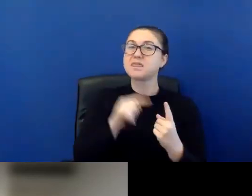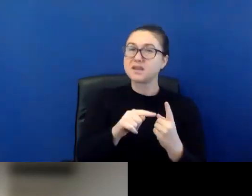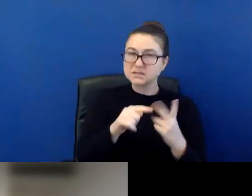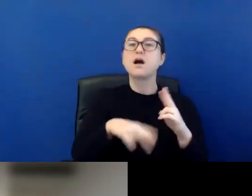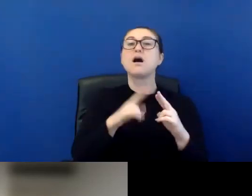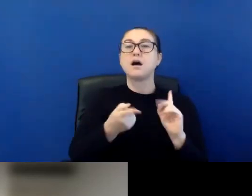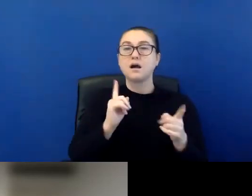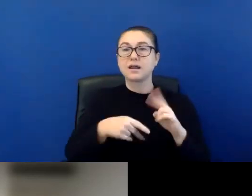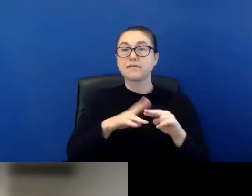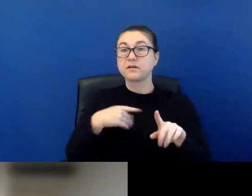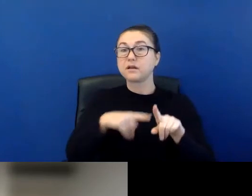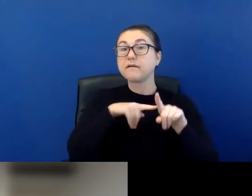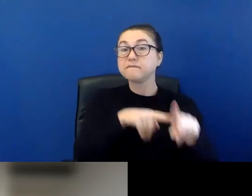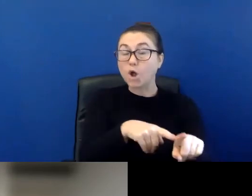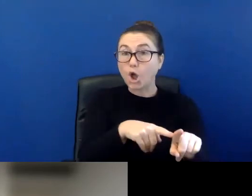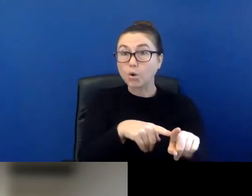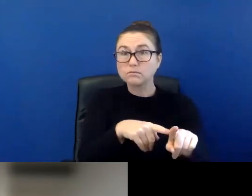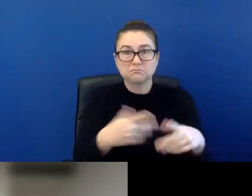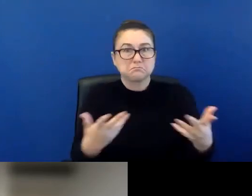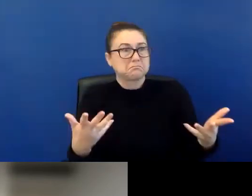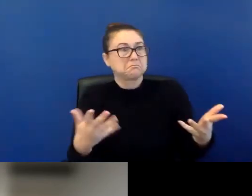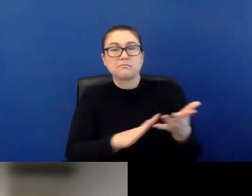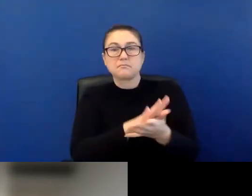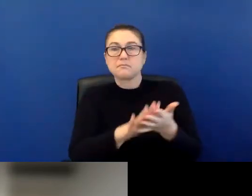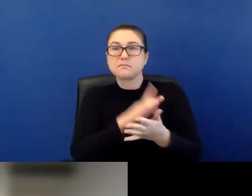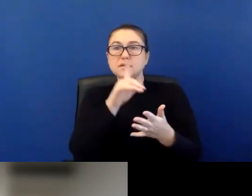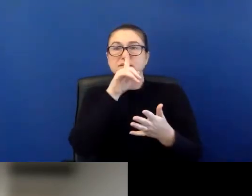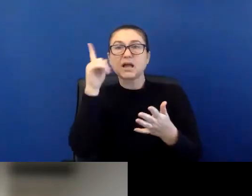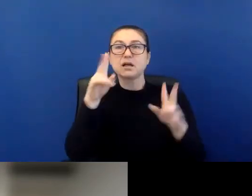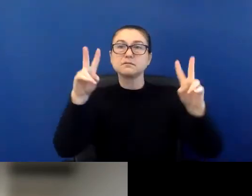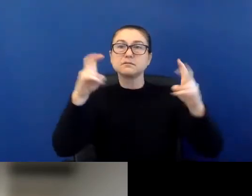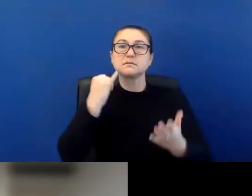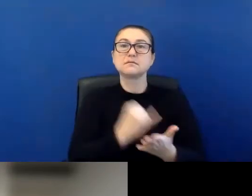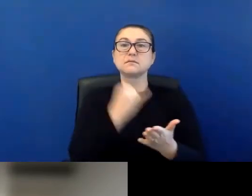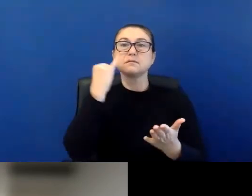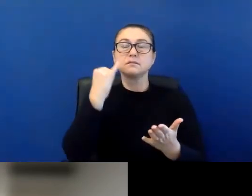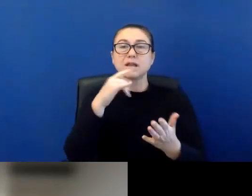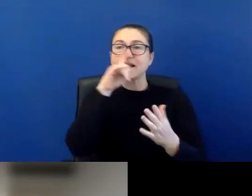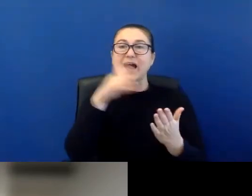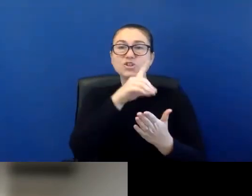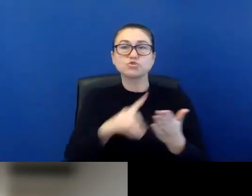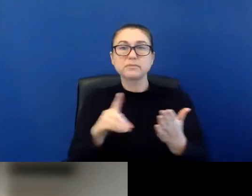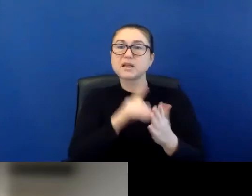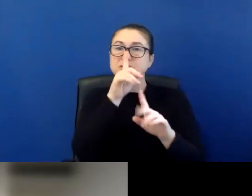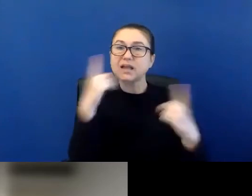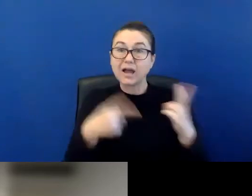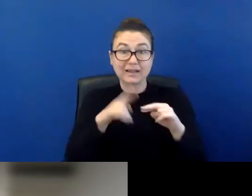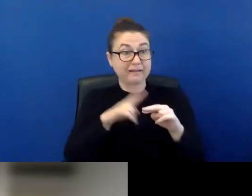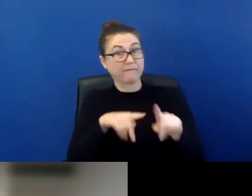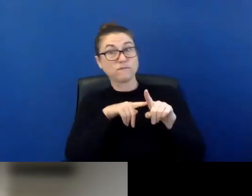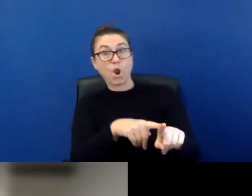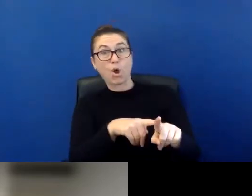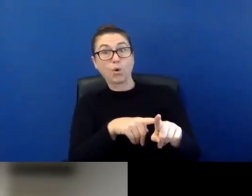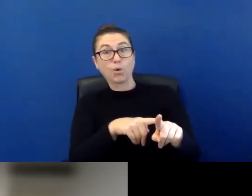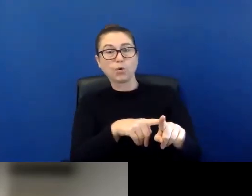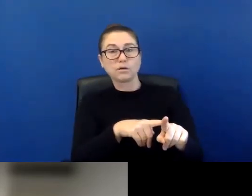standard, you then cannot be found to have undertaken direct or indirect discrimination under the Act. It can